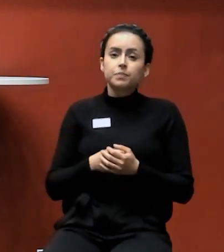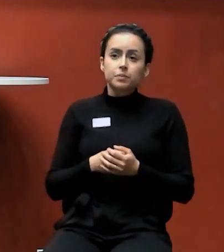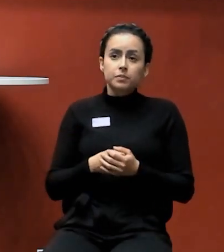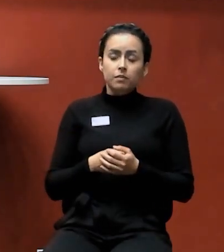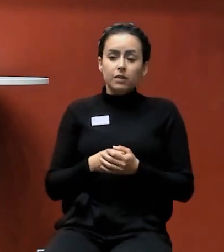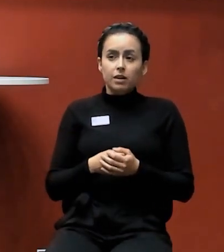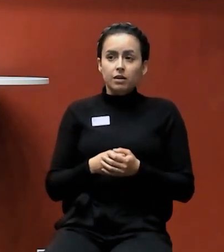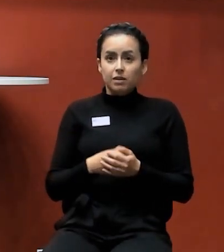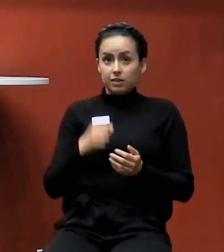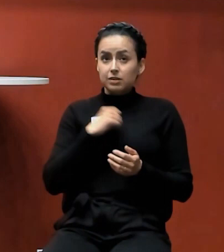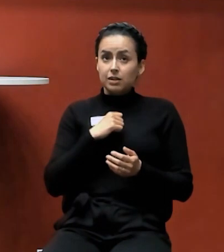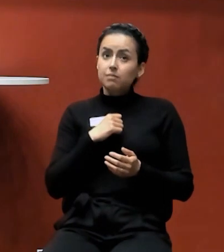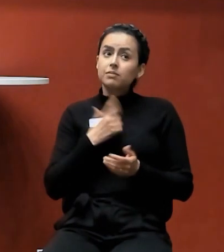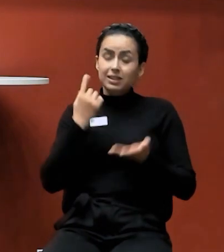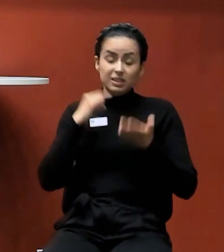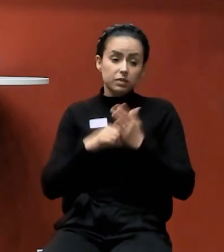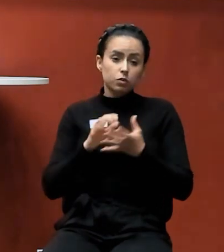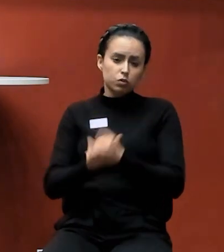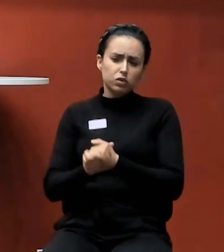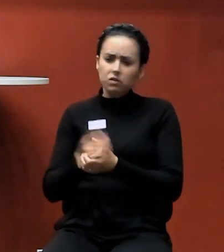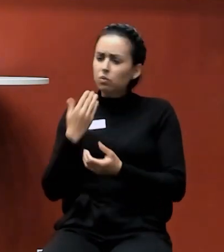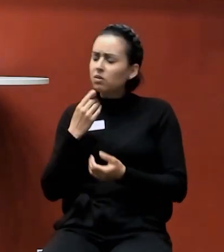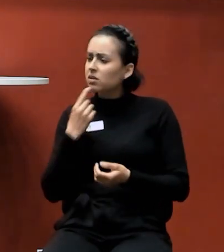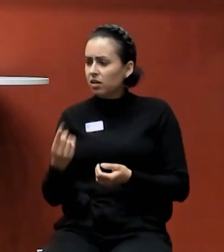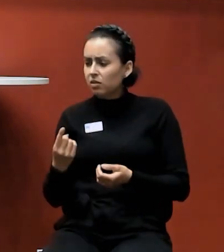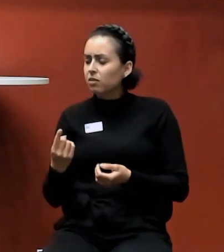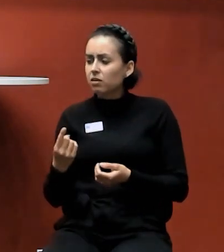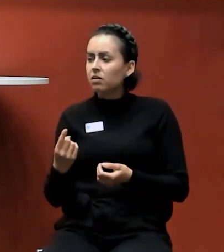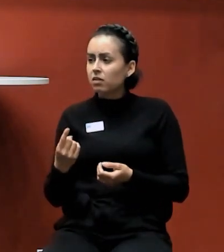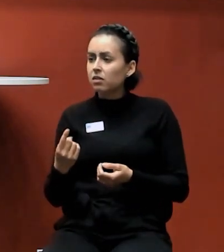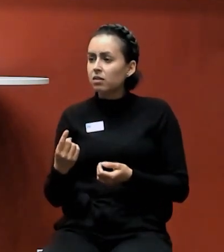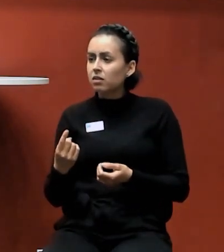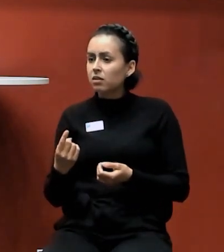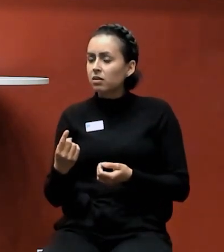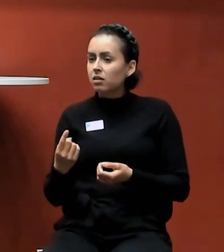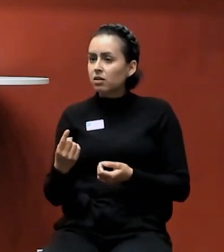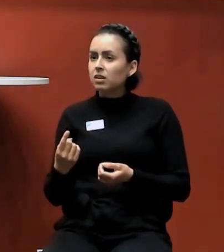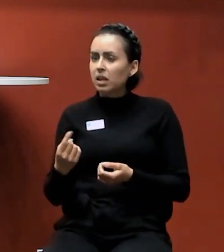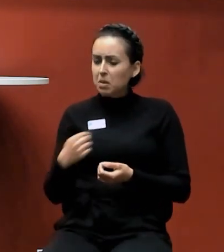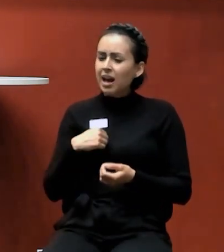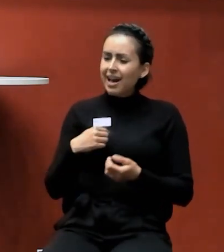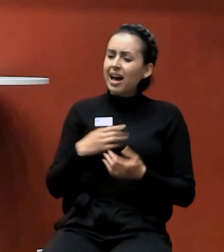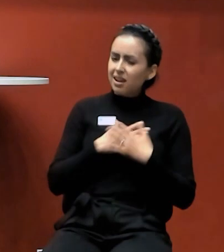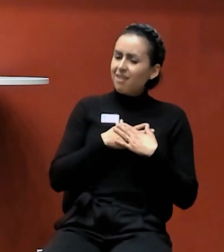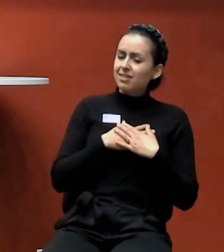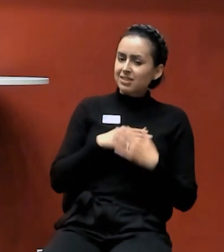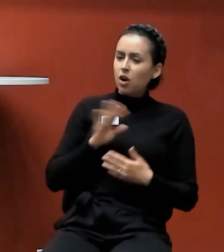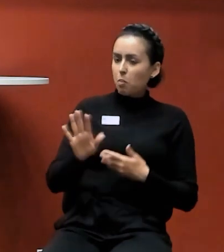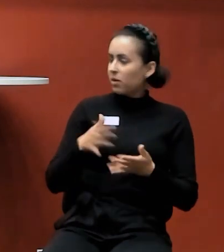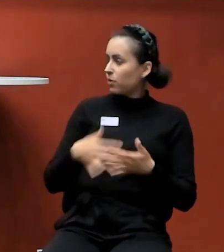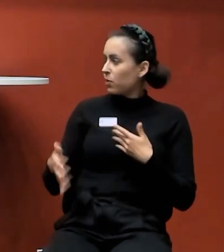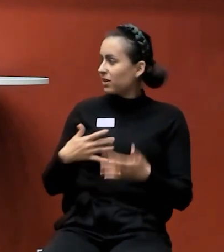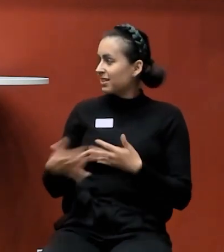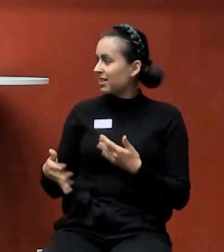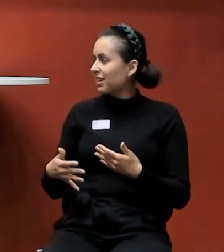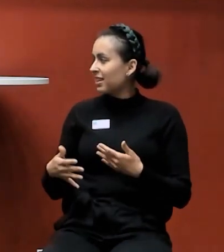friend who was like, I love your work, that I want it on my wedding. And I'm like, okay, this is now